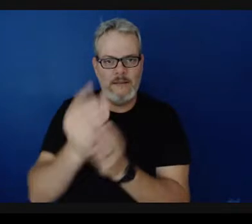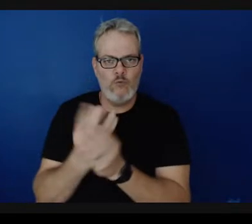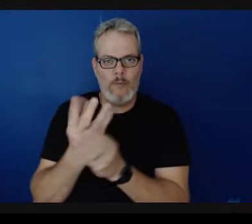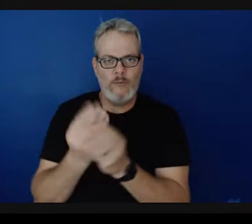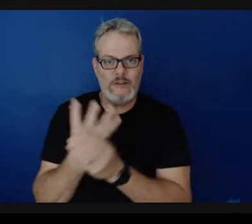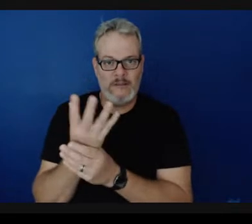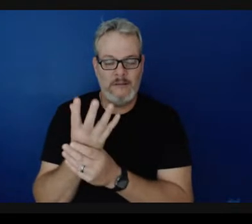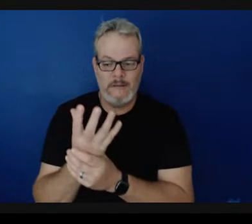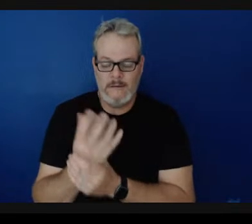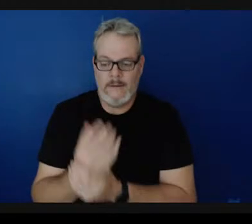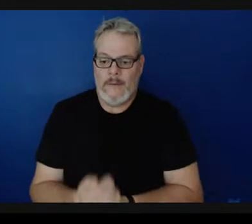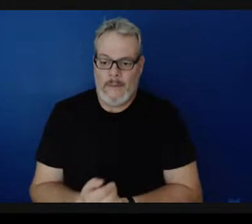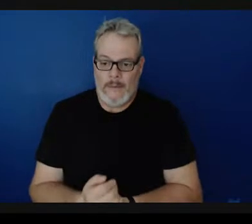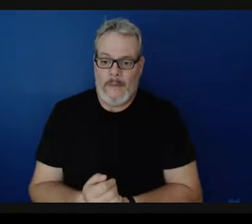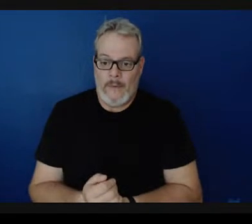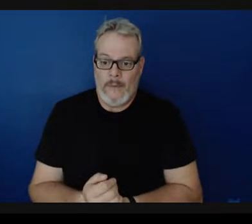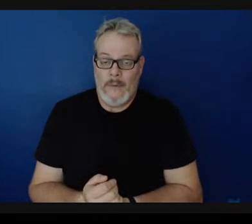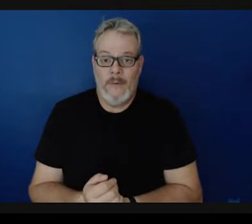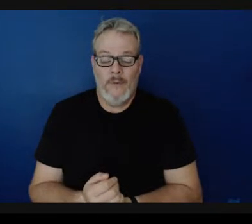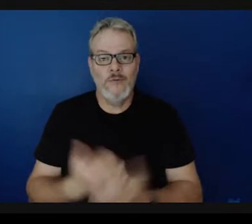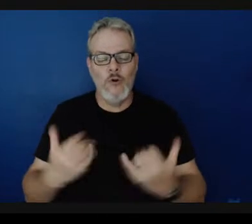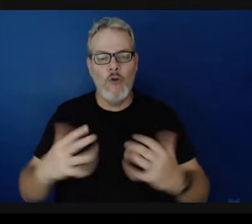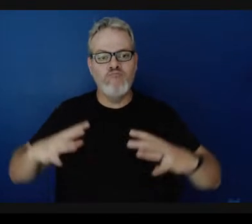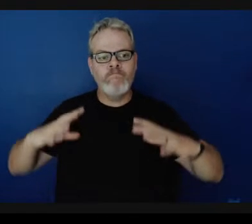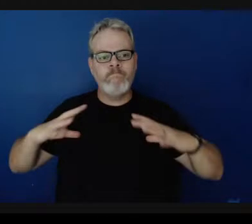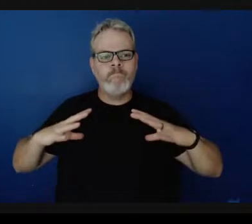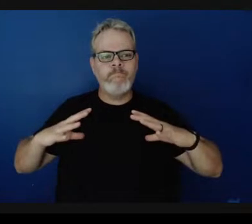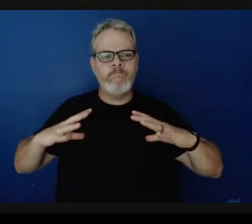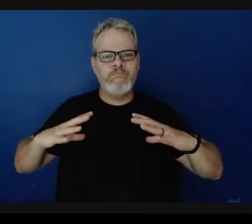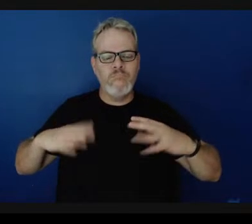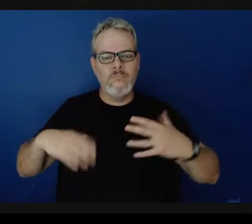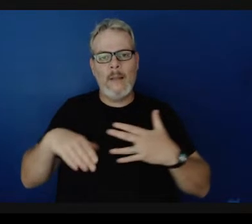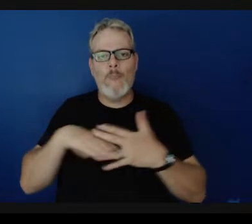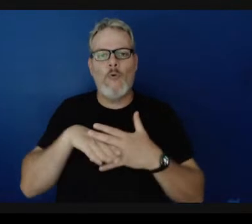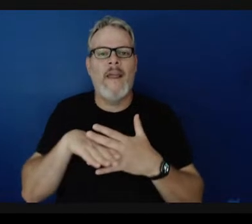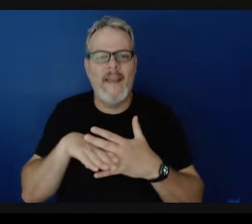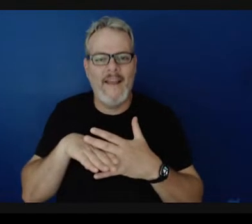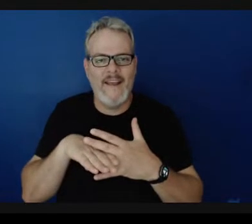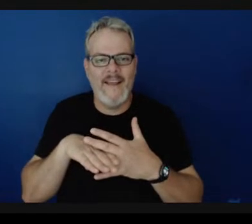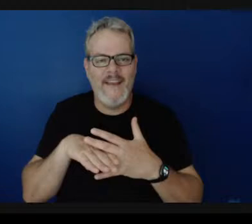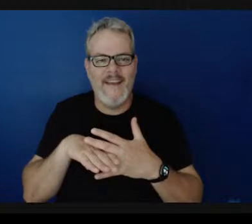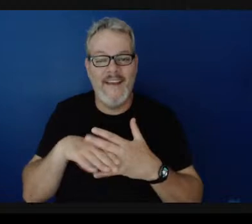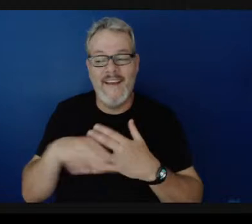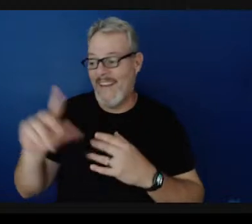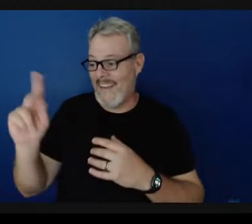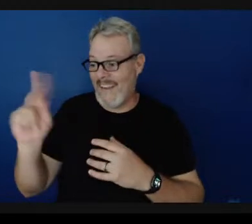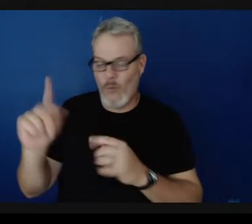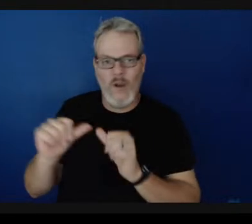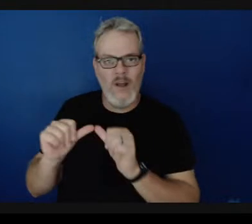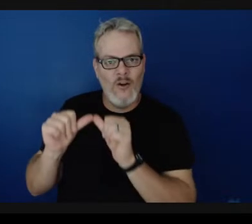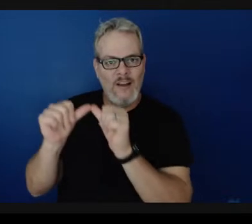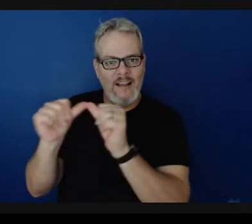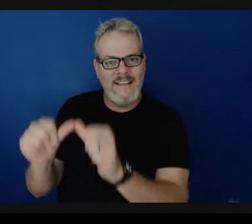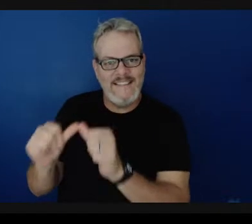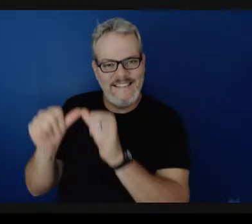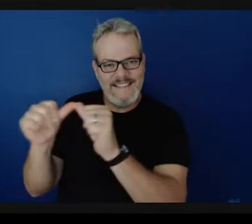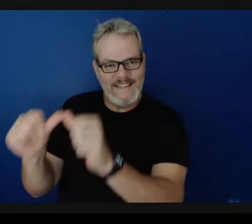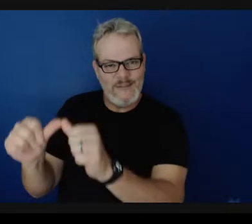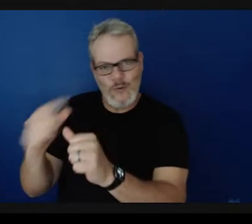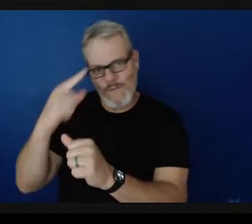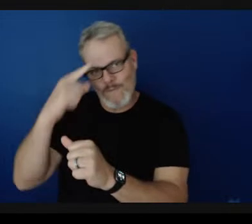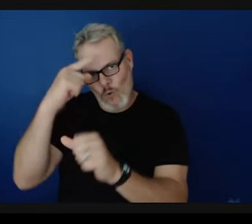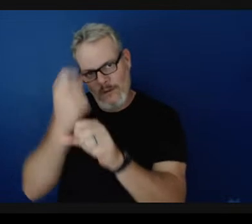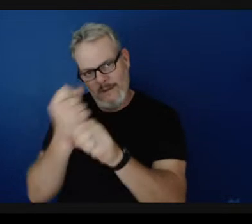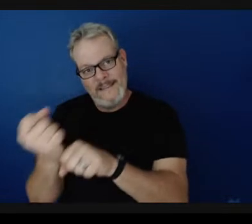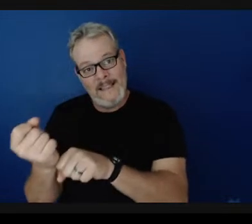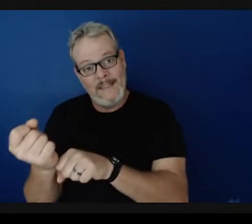So yeah, we'll take a little break here, and Kilauea will keep up her activity by the looks of it for the next year to come, right?